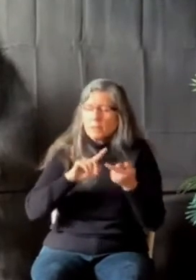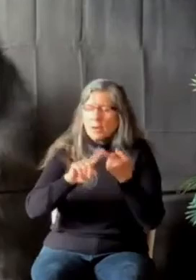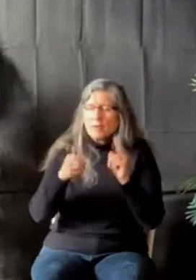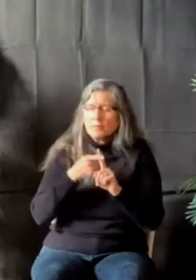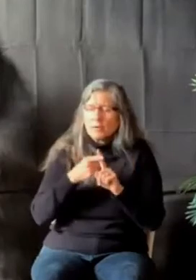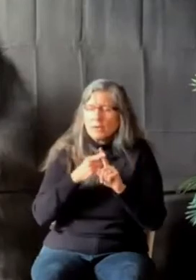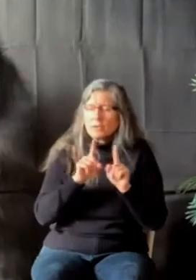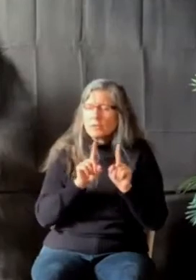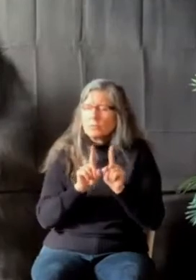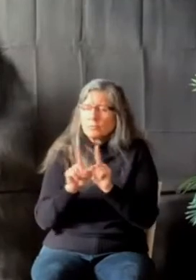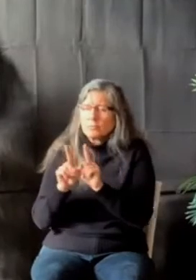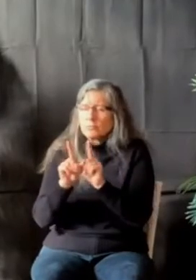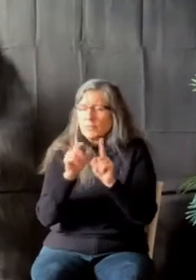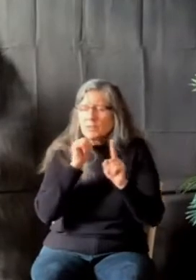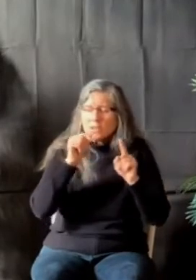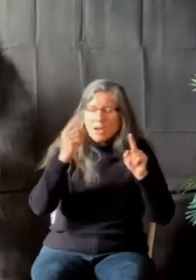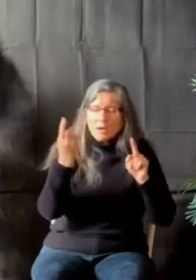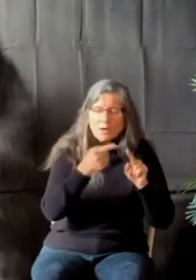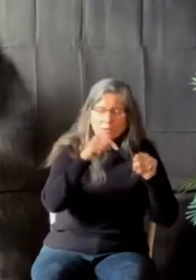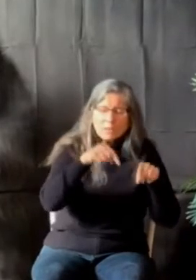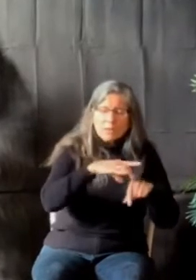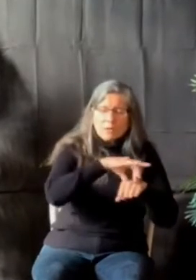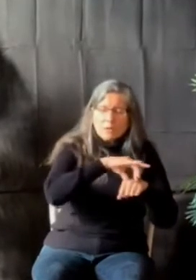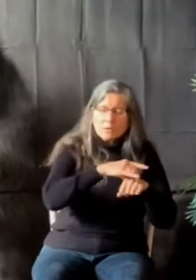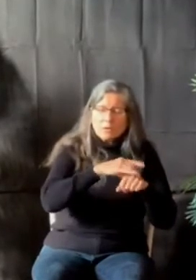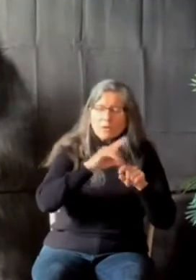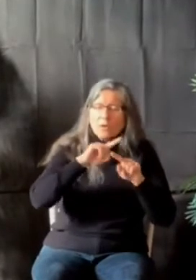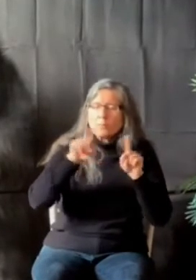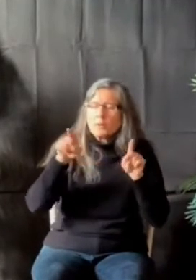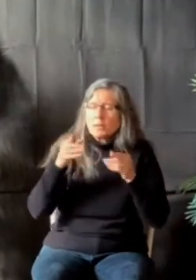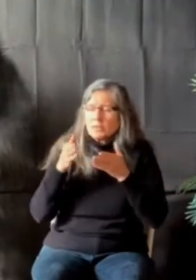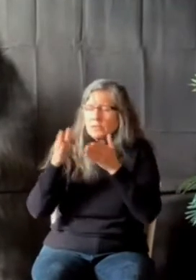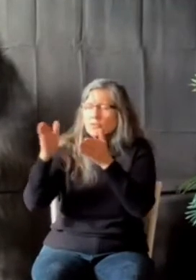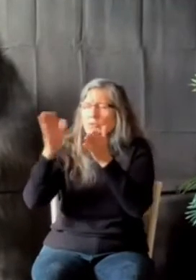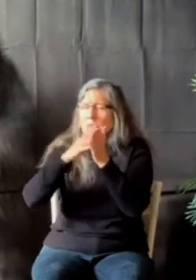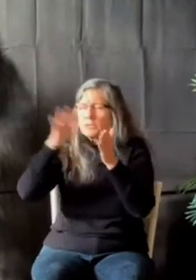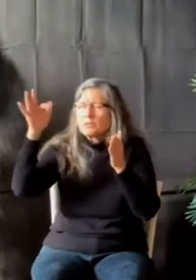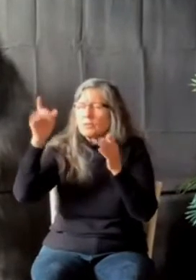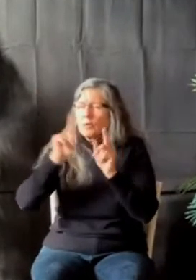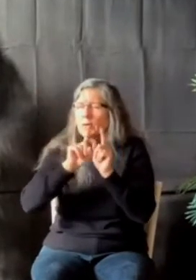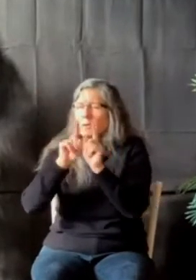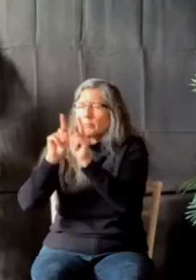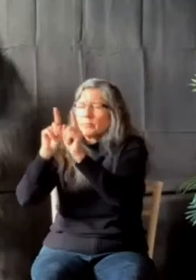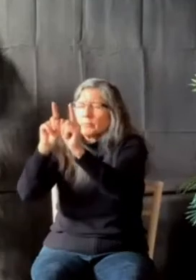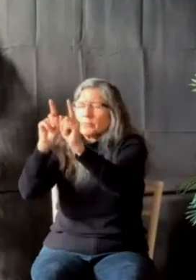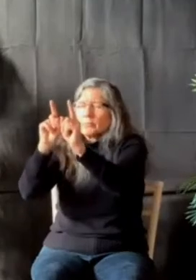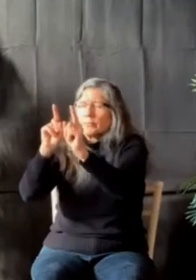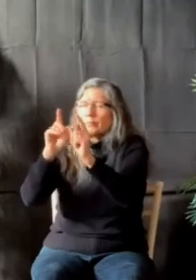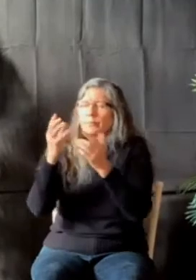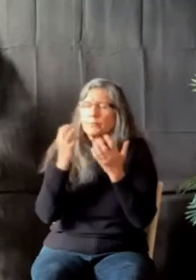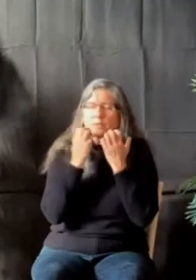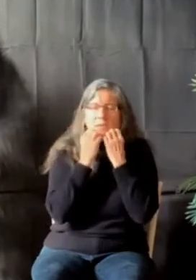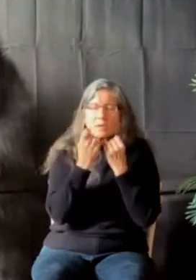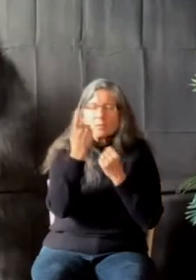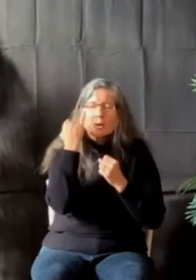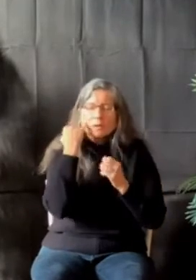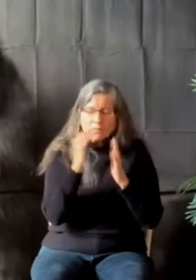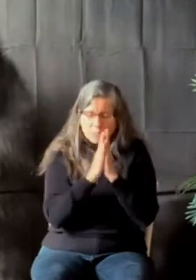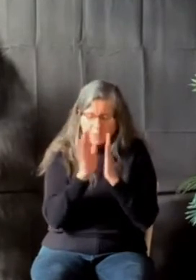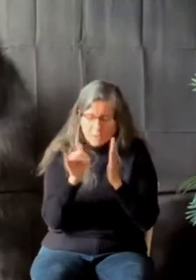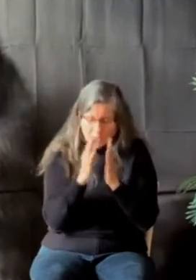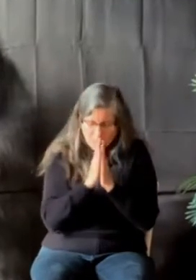just on this earth, but to walk the streets of glory one day? And dear one, if you prayed that